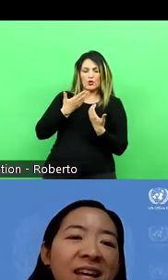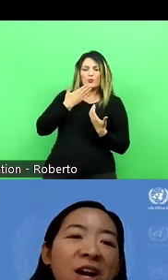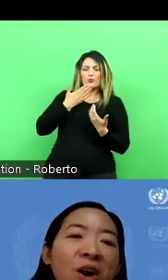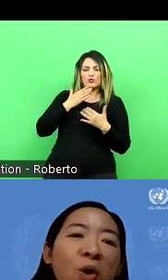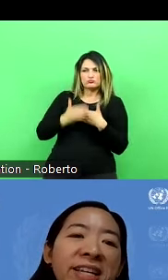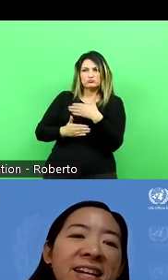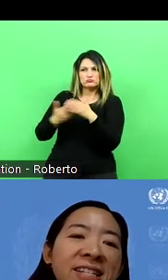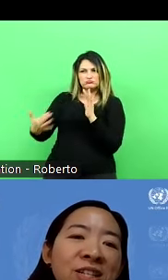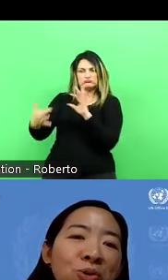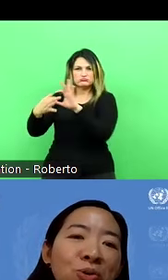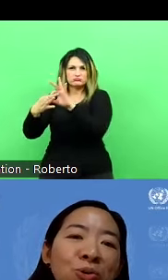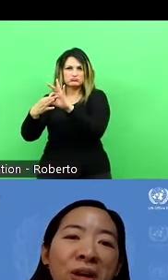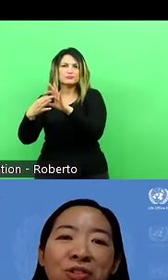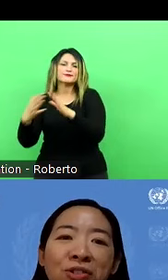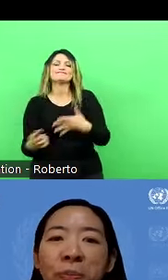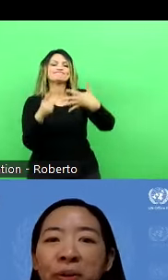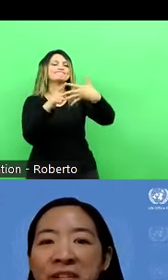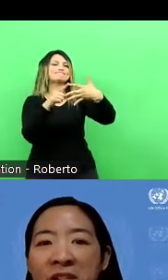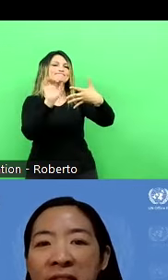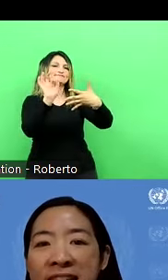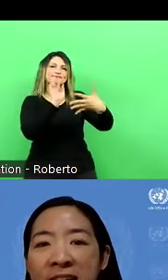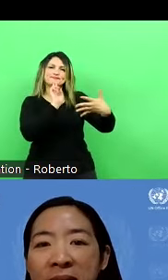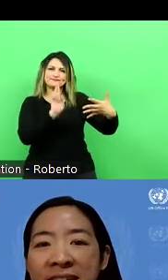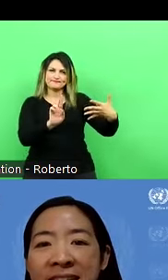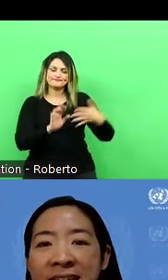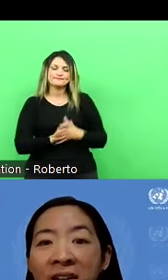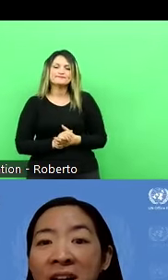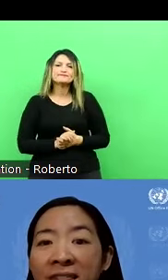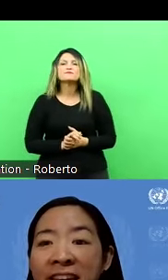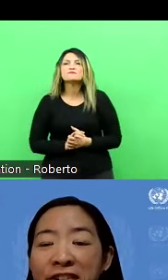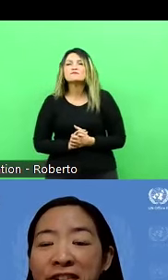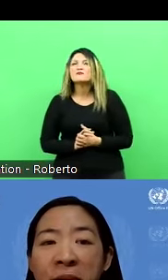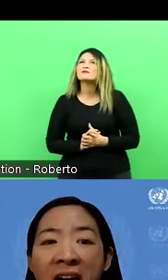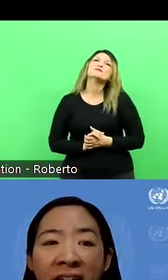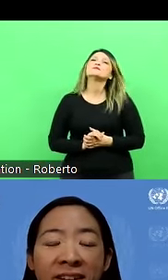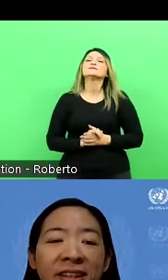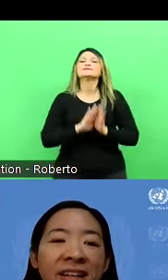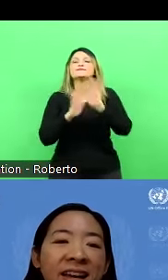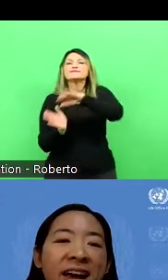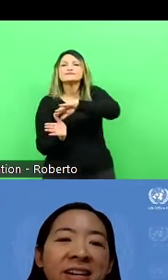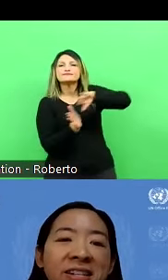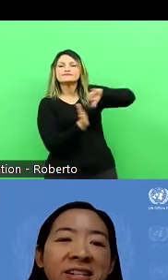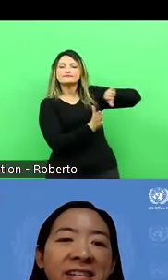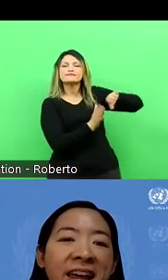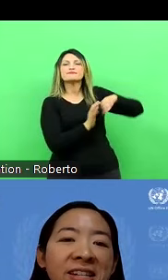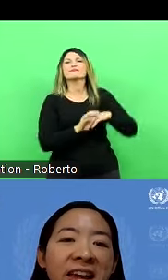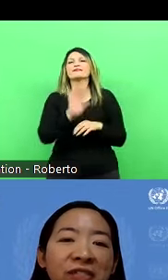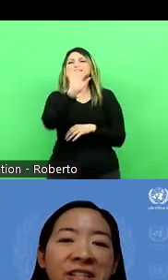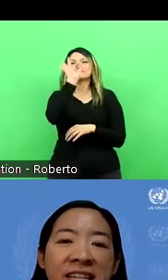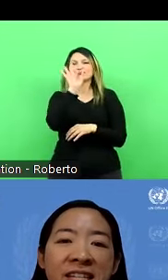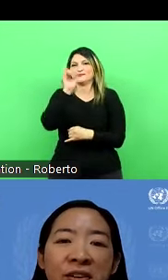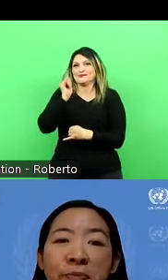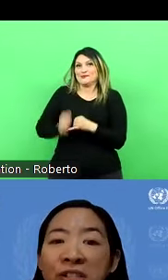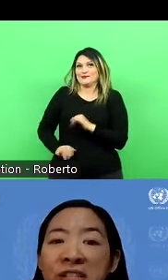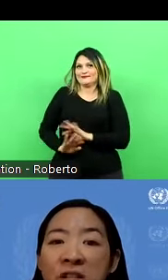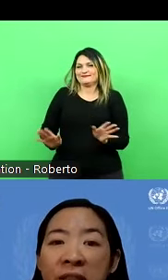again. What can a city do to ensure persons with disabilities are not left behind? Understand the diverse